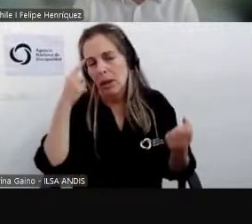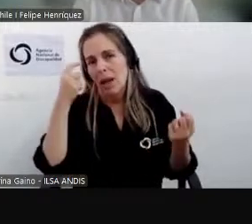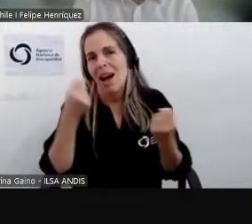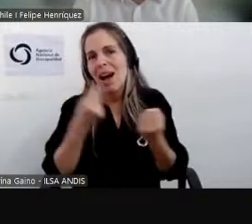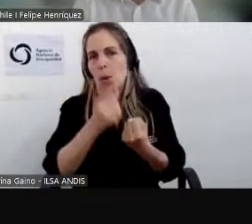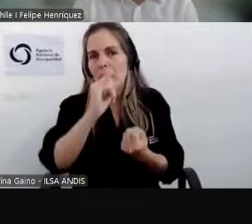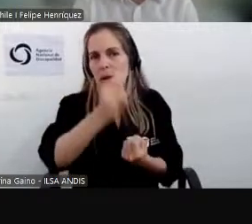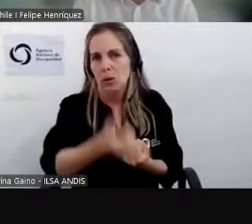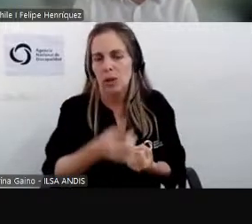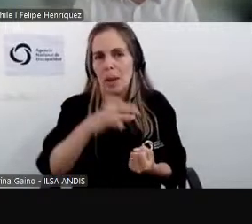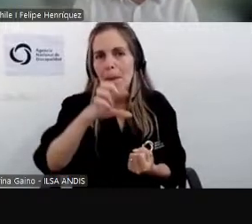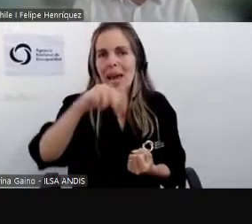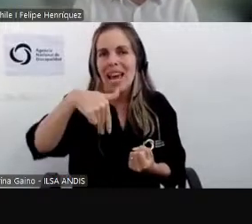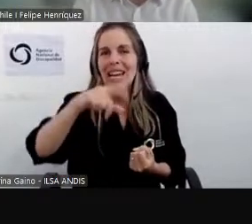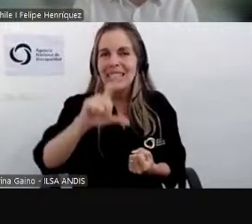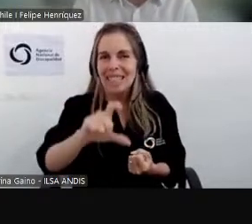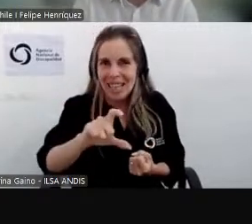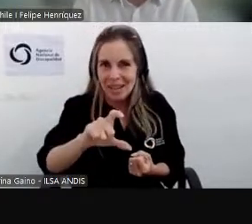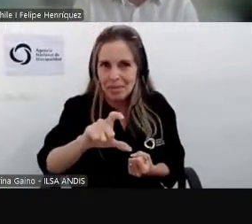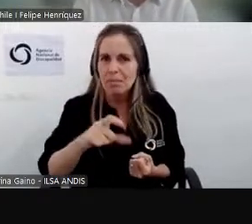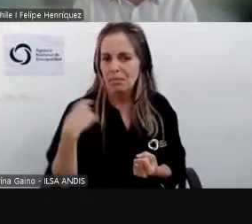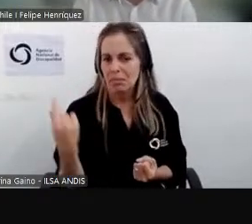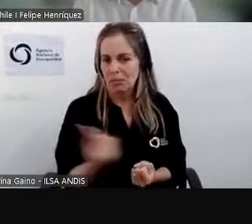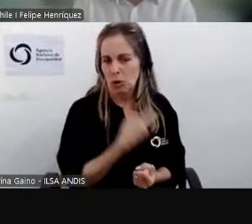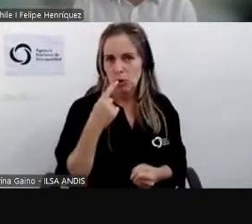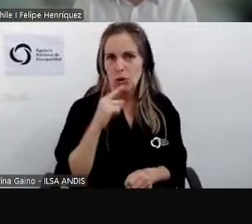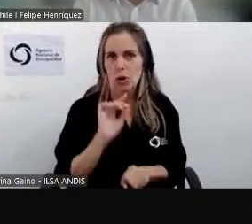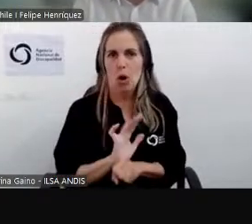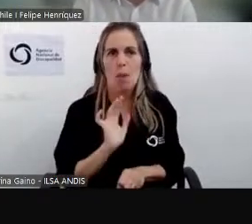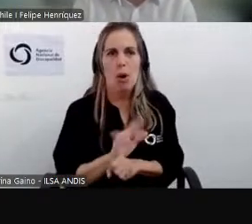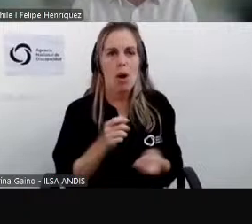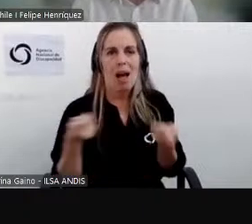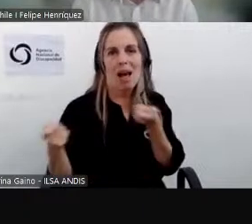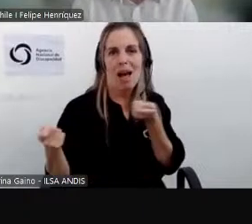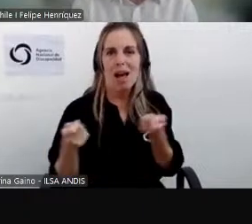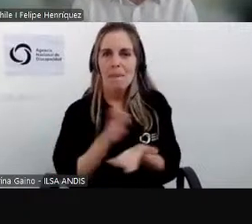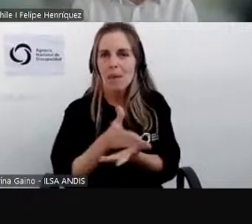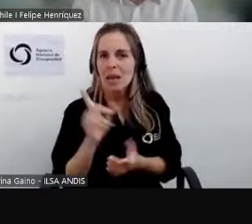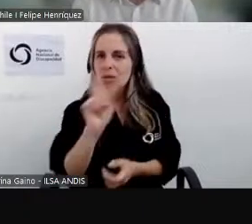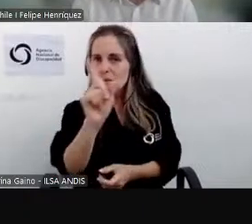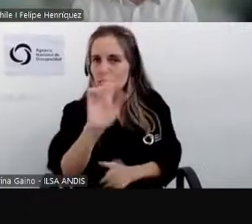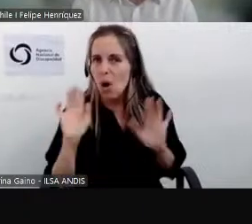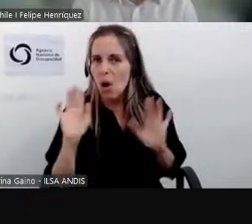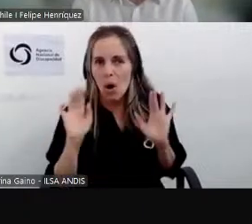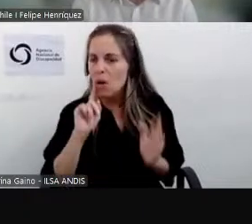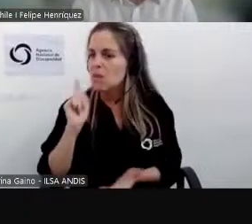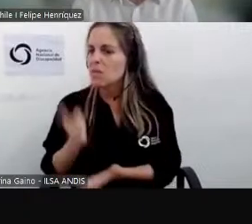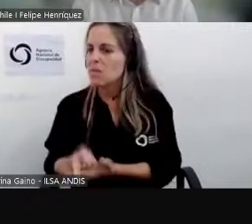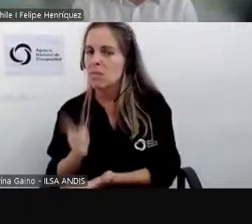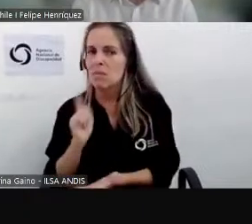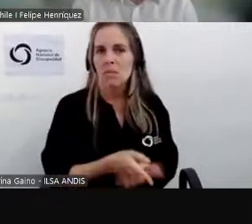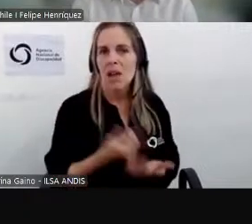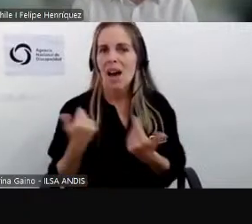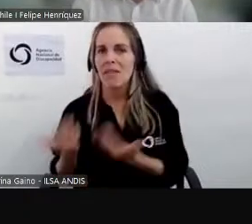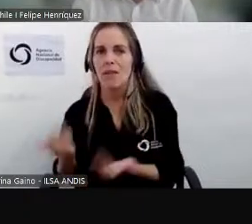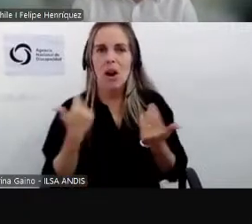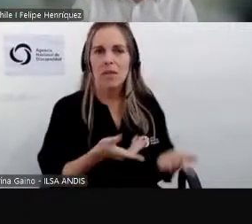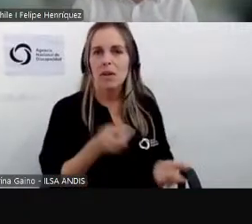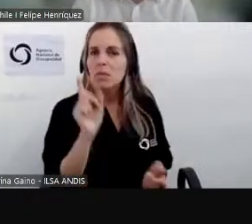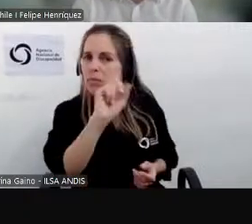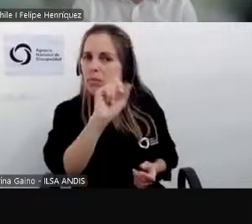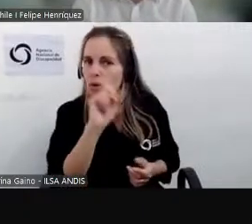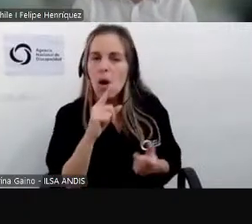resolving this dispute. I mean, the national contact points are not arbitrators or court, and we are